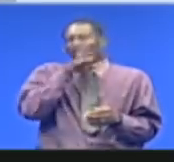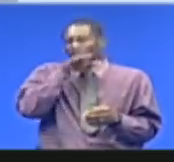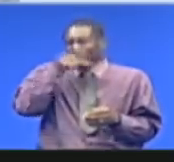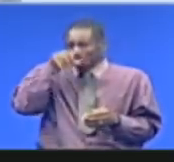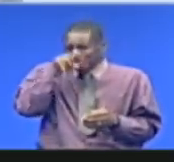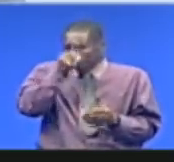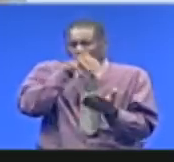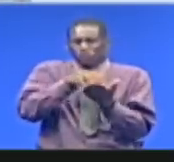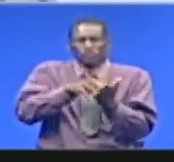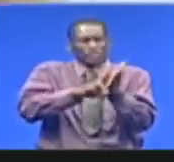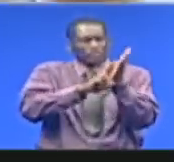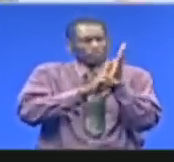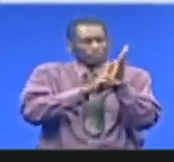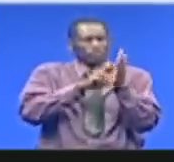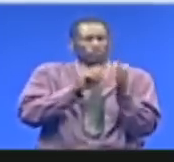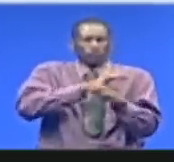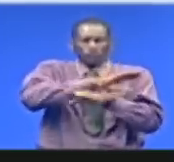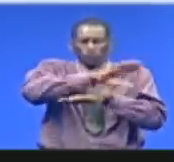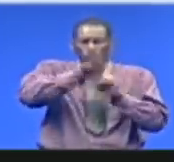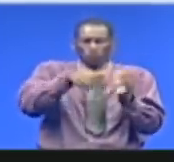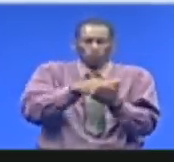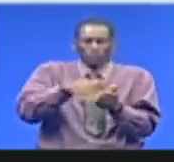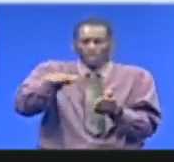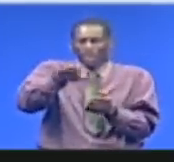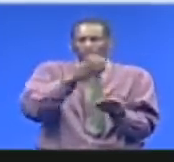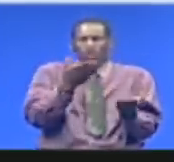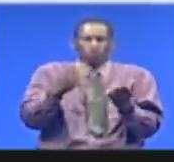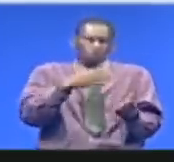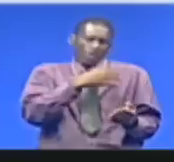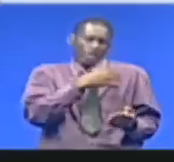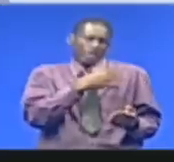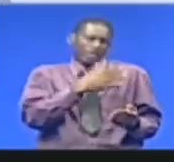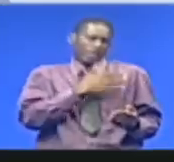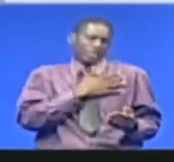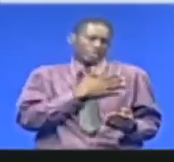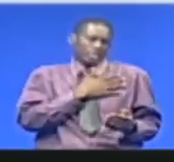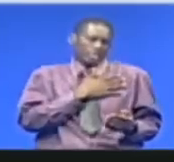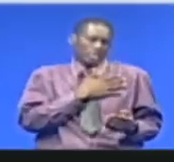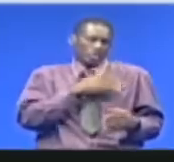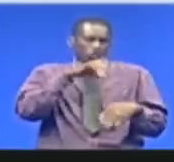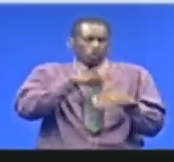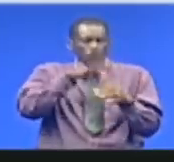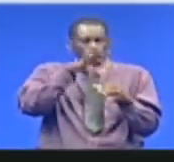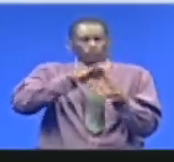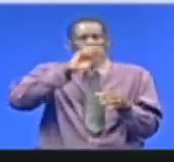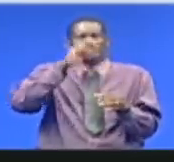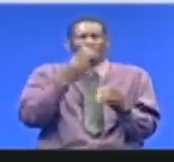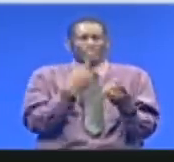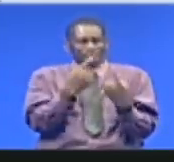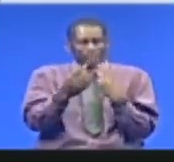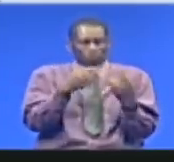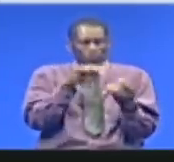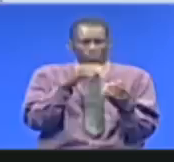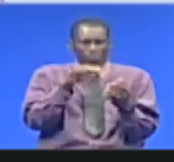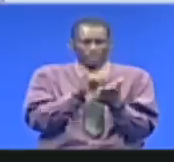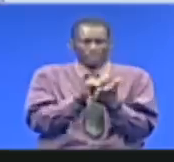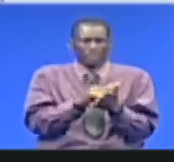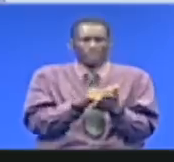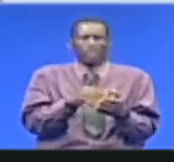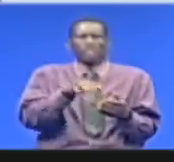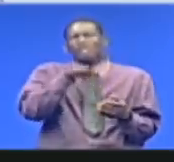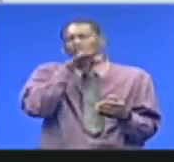representative of all the places that NASA got votes. Number two argument would be that he should have shared